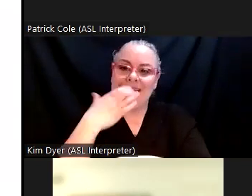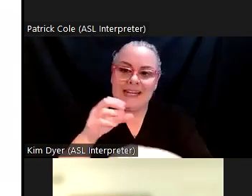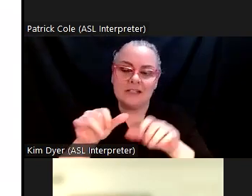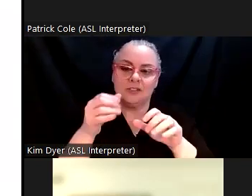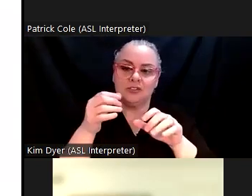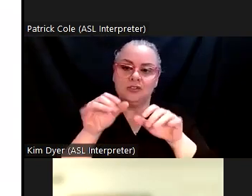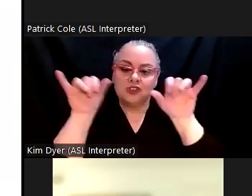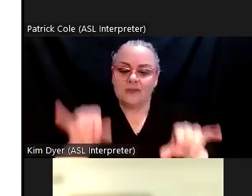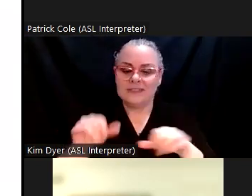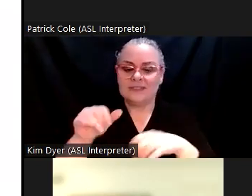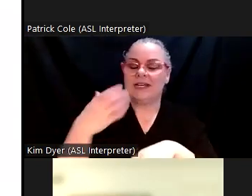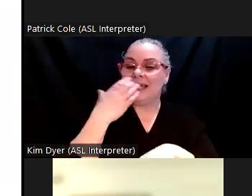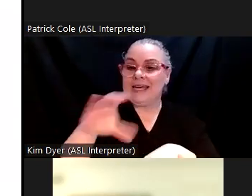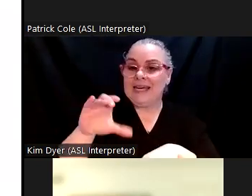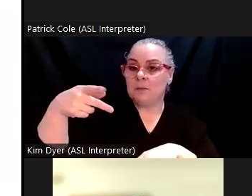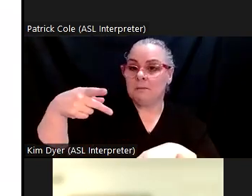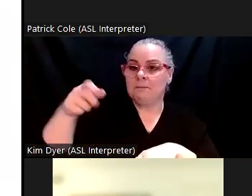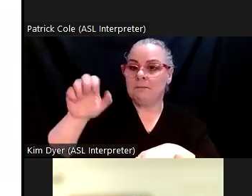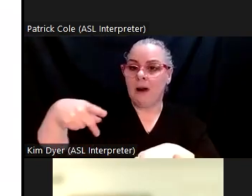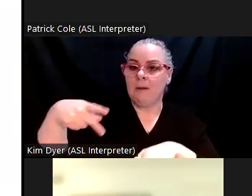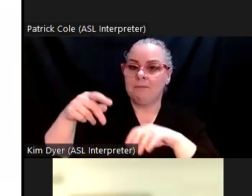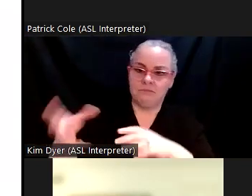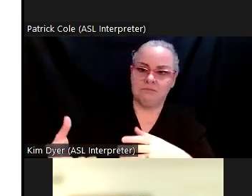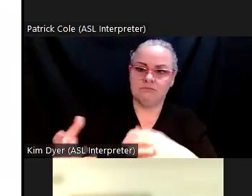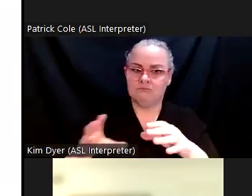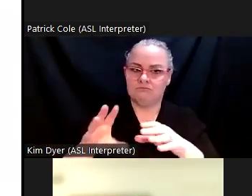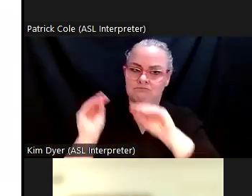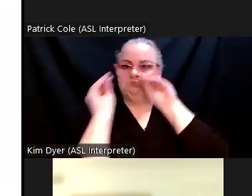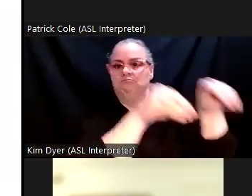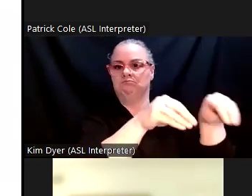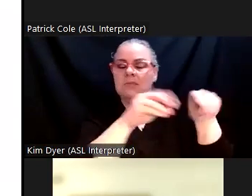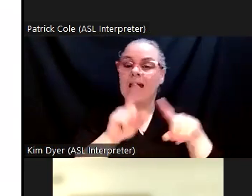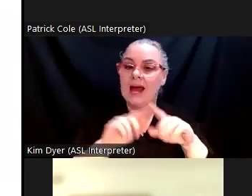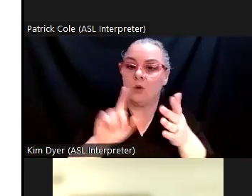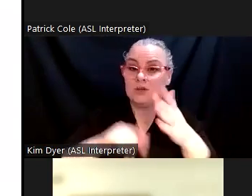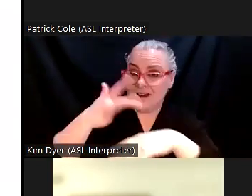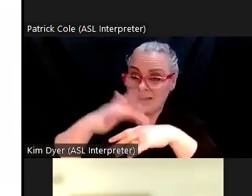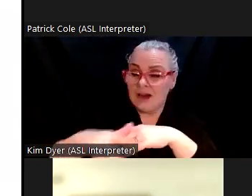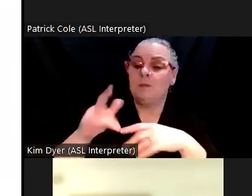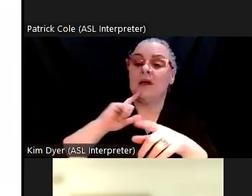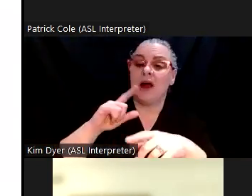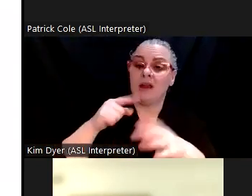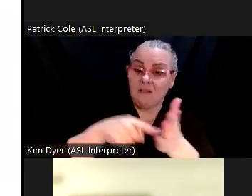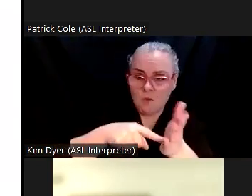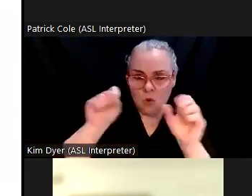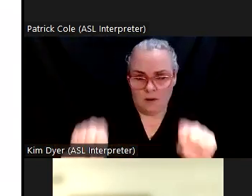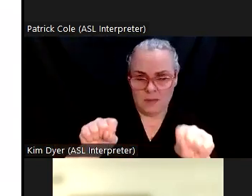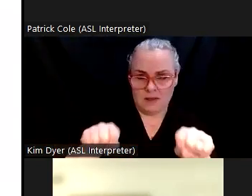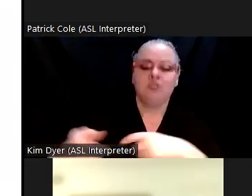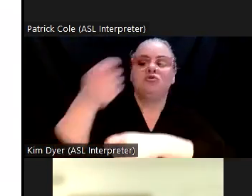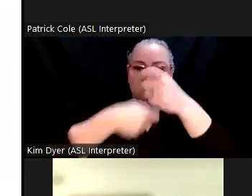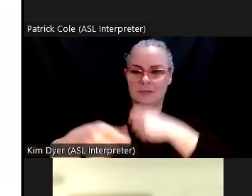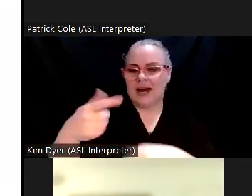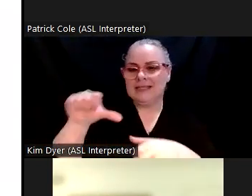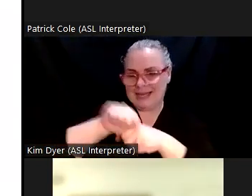source heat pump adoption, and to do so by supporting the supply chain for available and affordable heat pumps to replace gas heating and